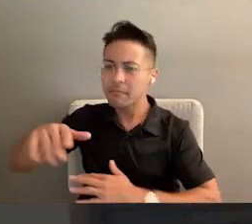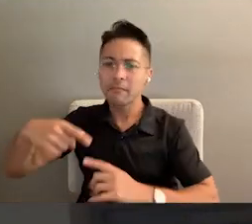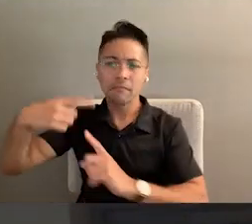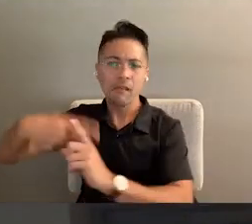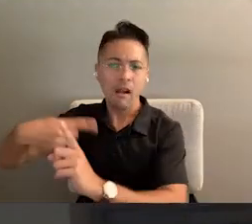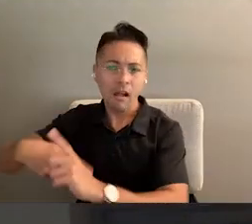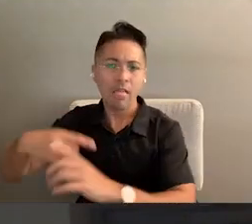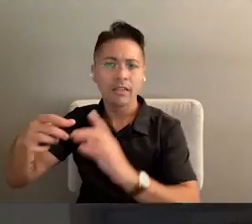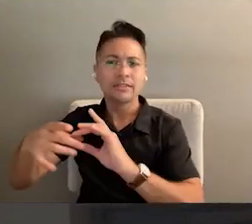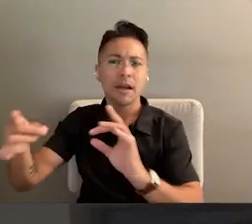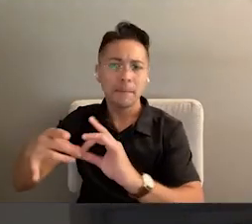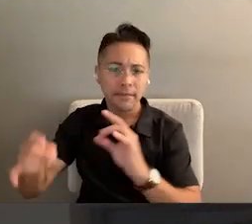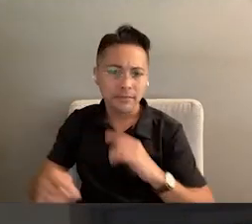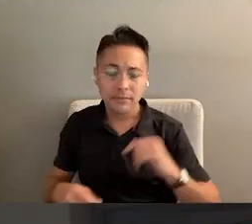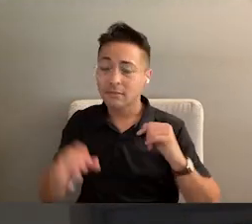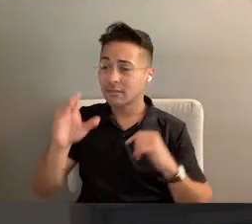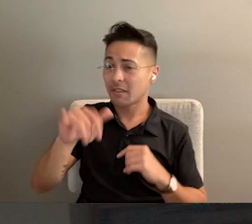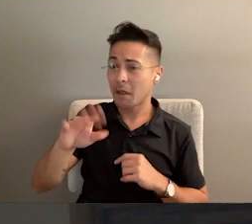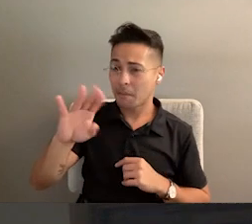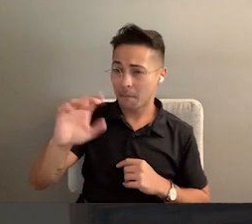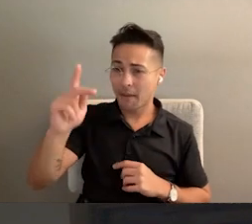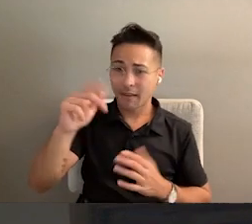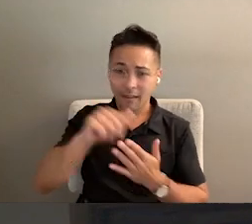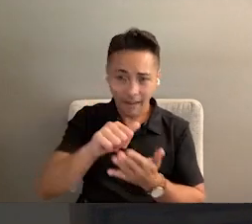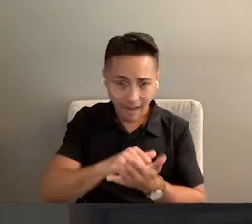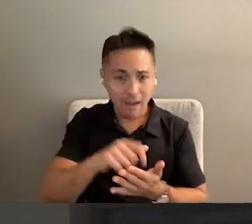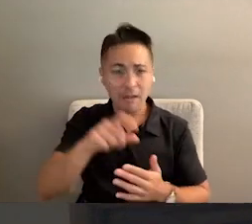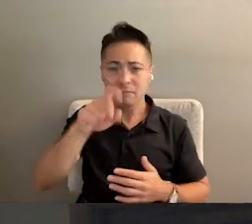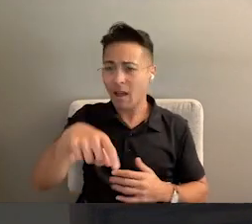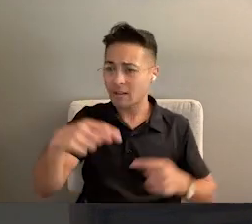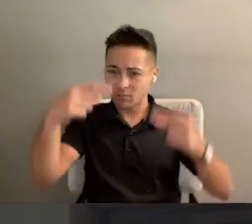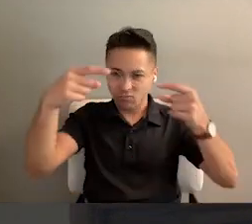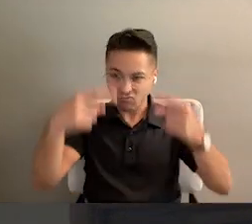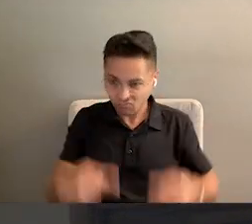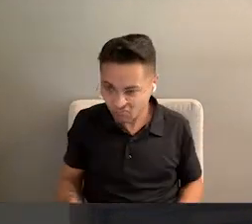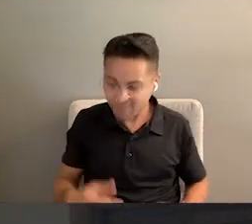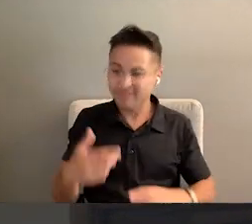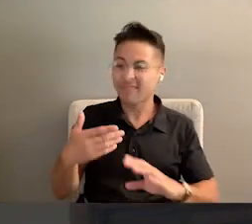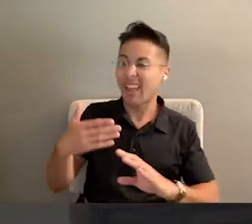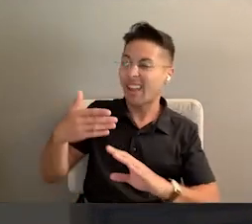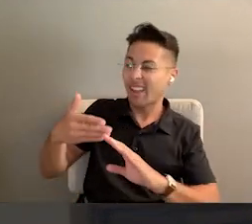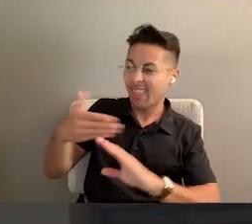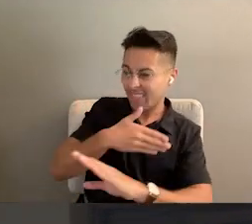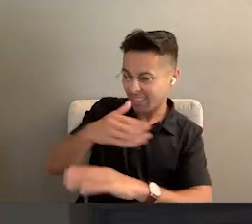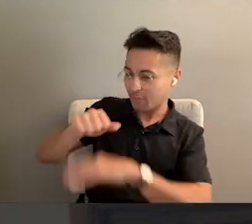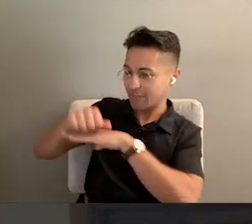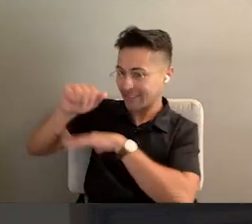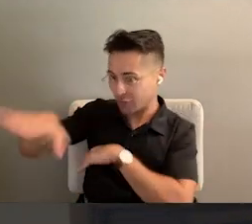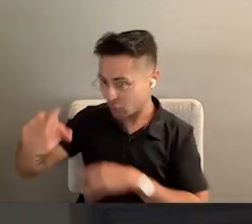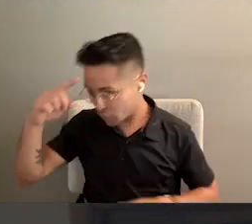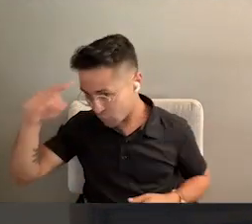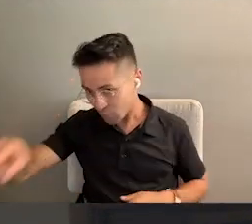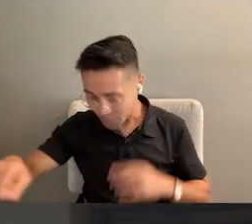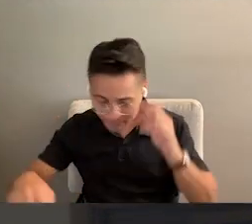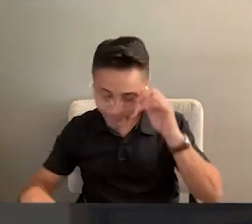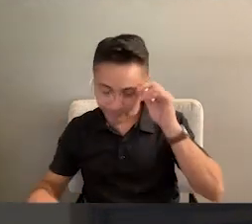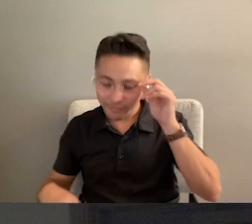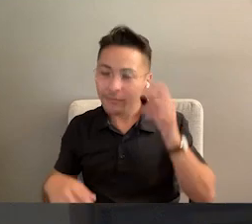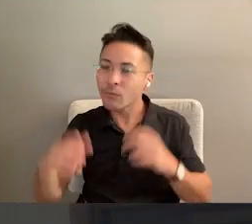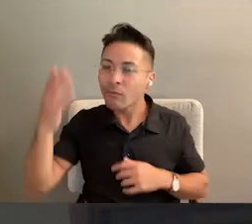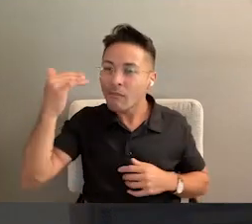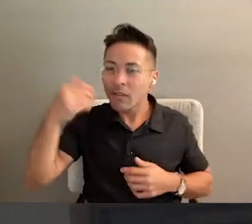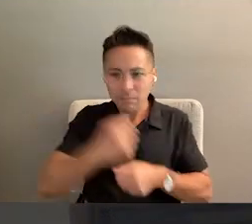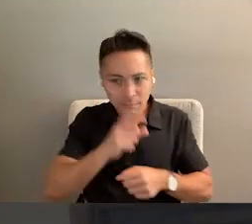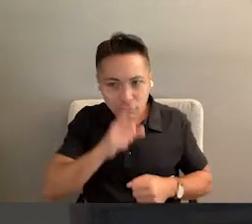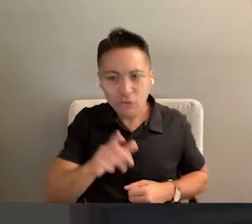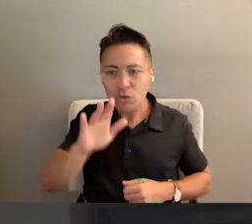it, and then we can send out the monthly statements. So that bank account has to be reconciled before we send it